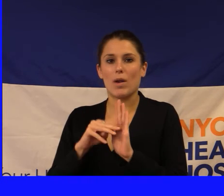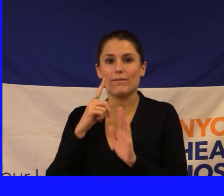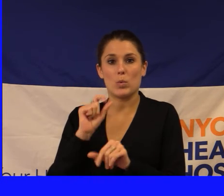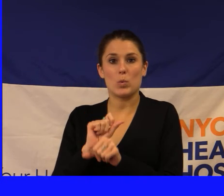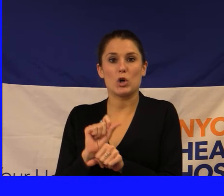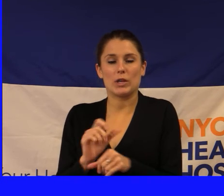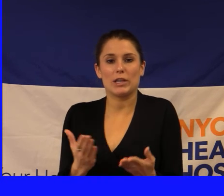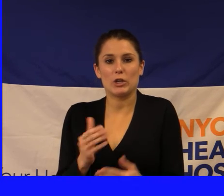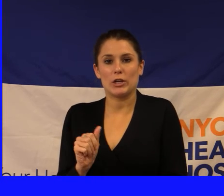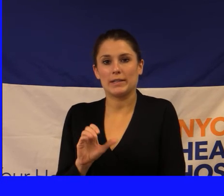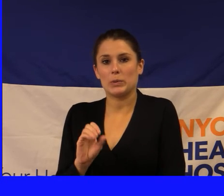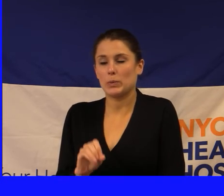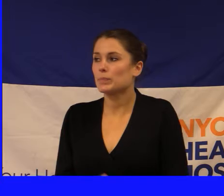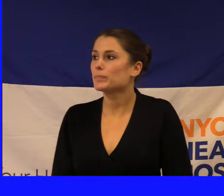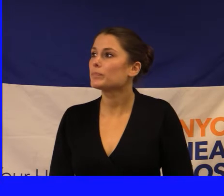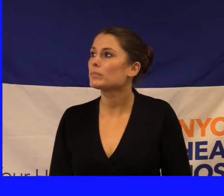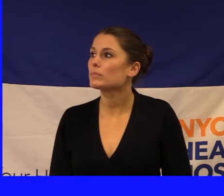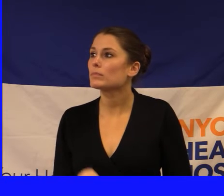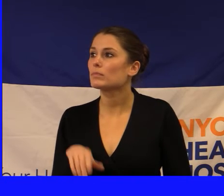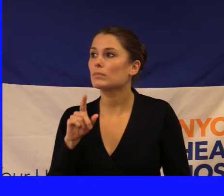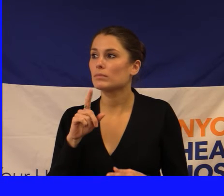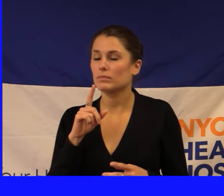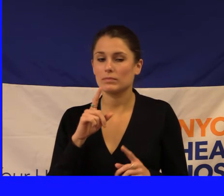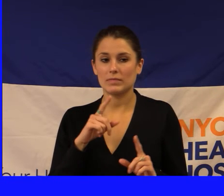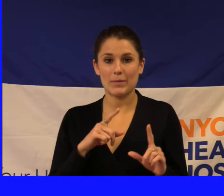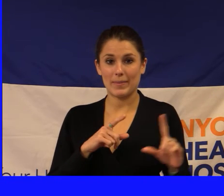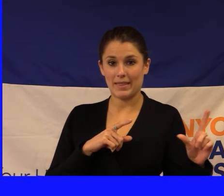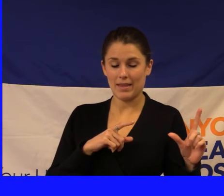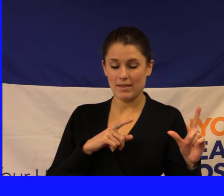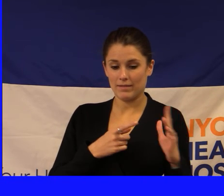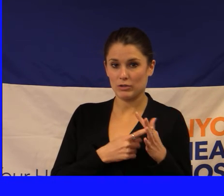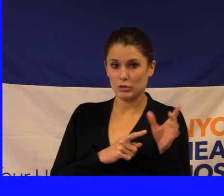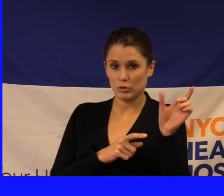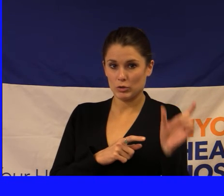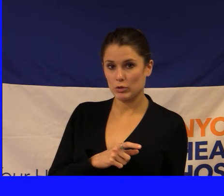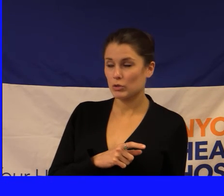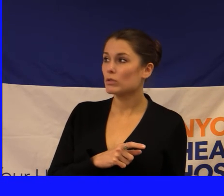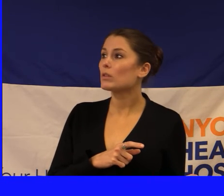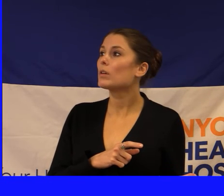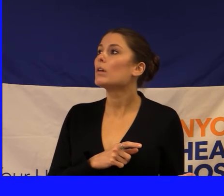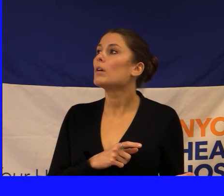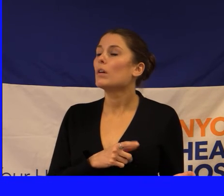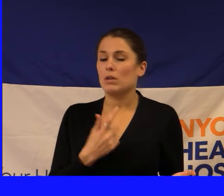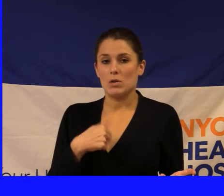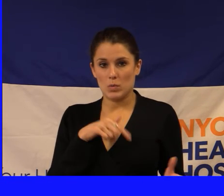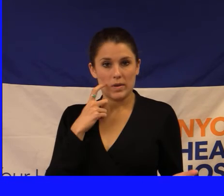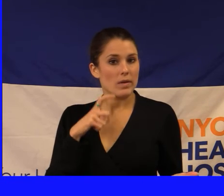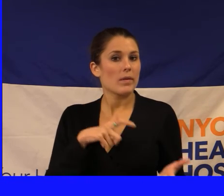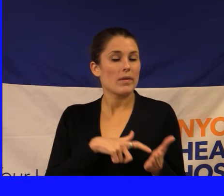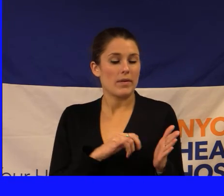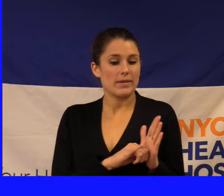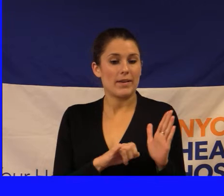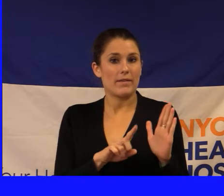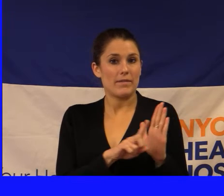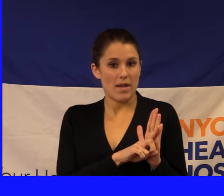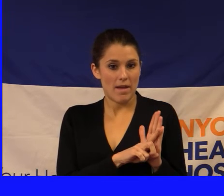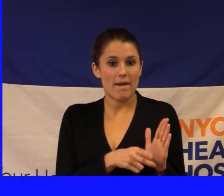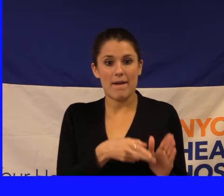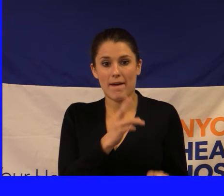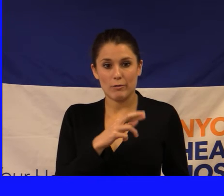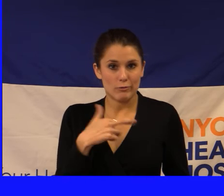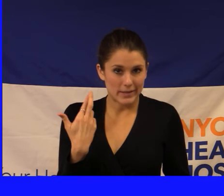ACO. Moving from left to right, I mean, our first is we identify high-risk, high-utilizer patients, frail,